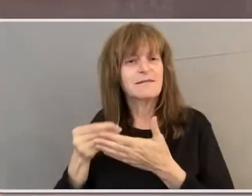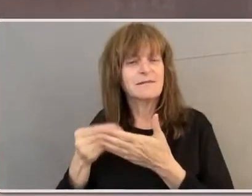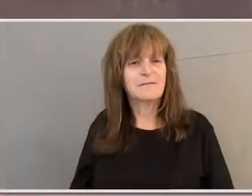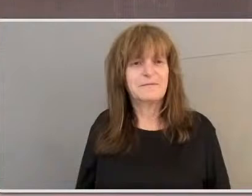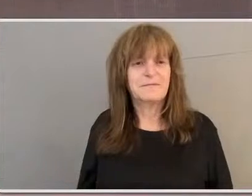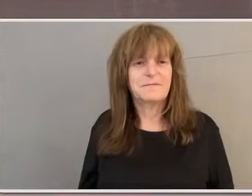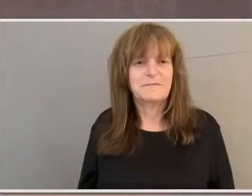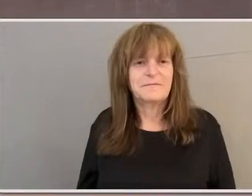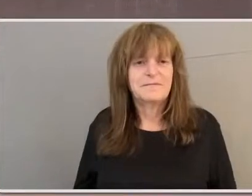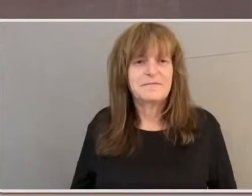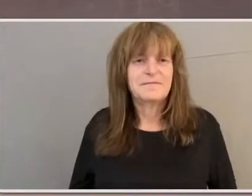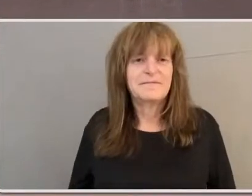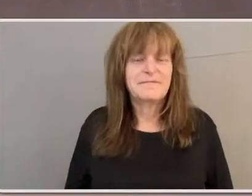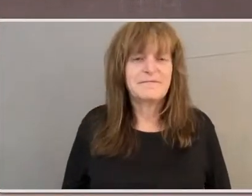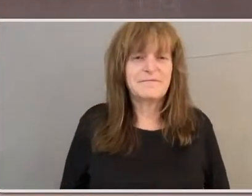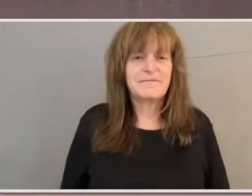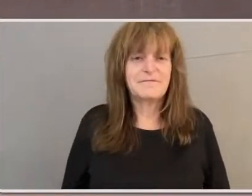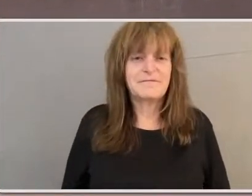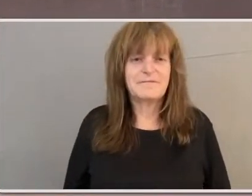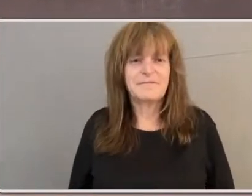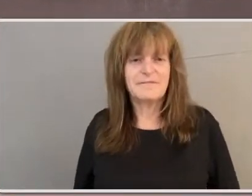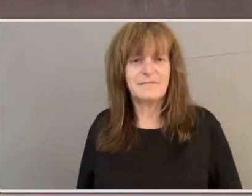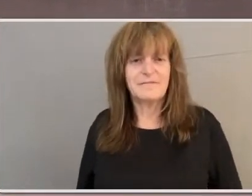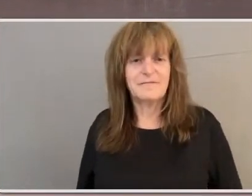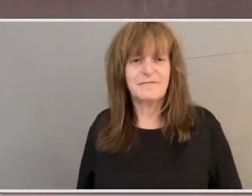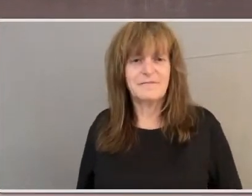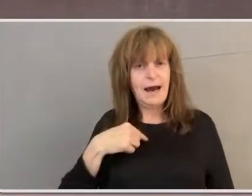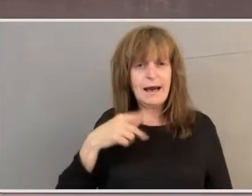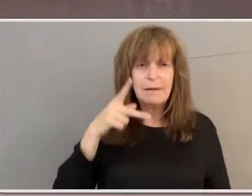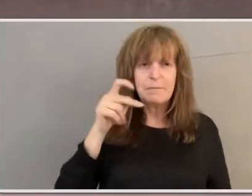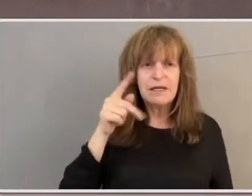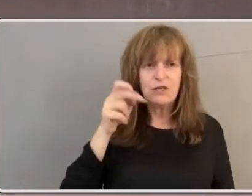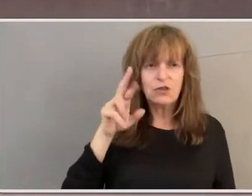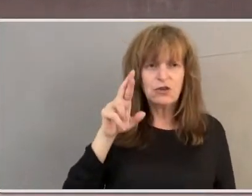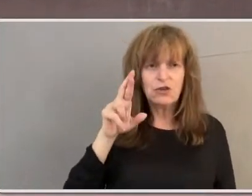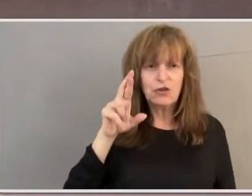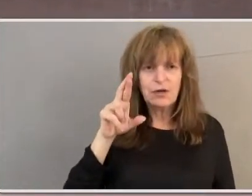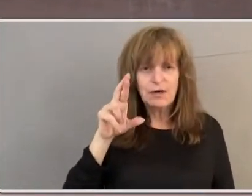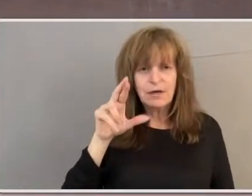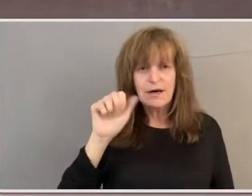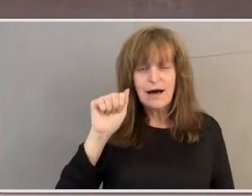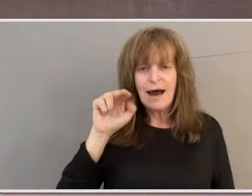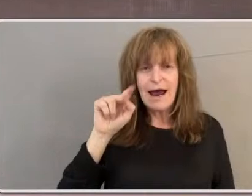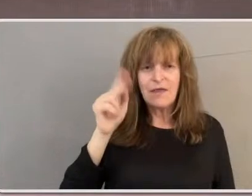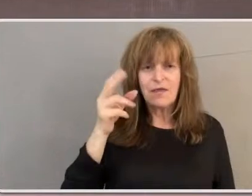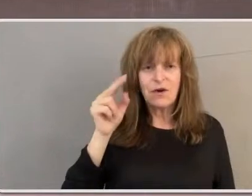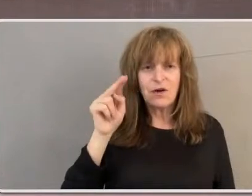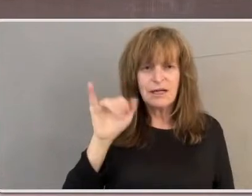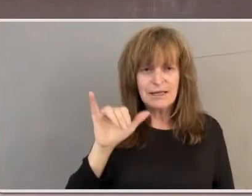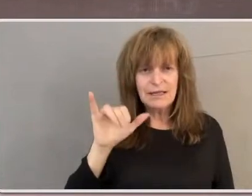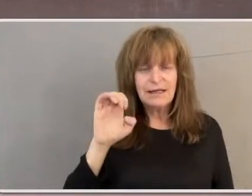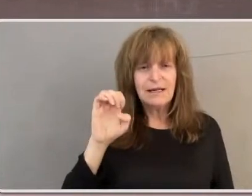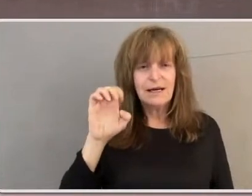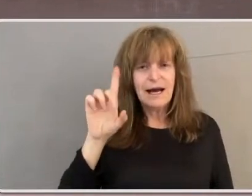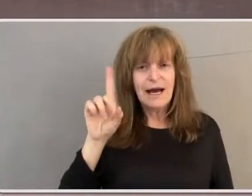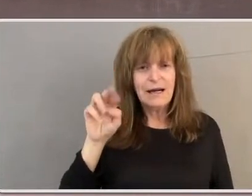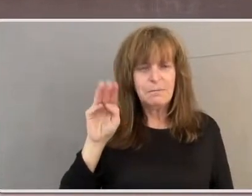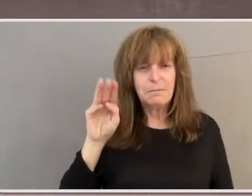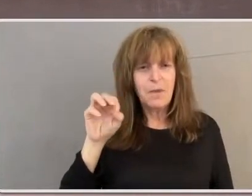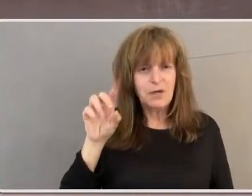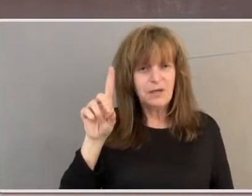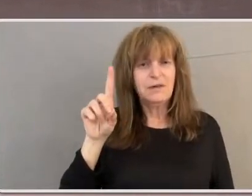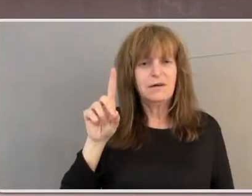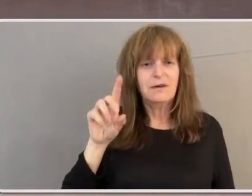I, Peter Anthony Edmund Bethlenfalvy, swear that I will duly and faithfully, and to the best of my skill